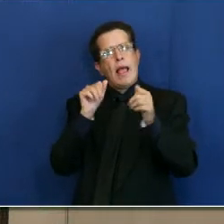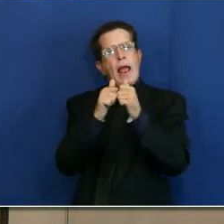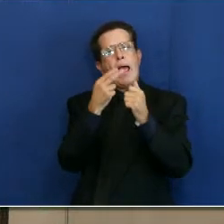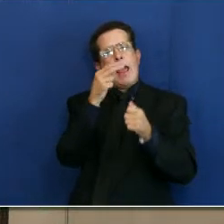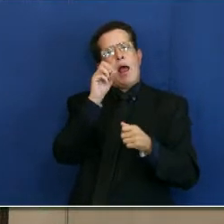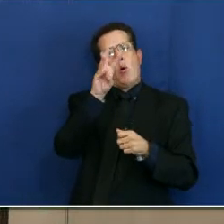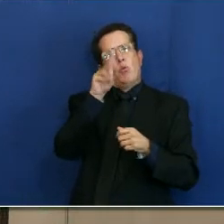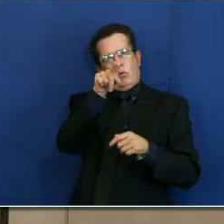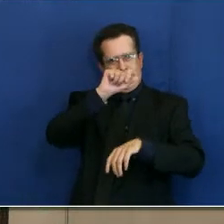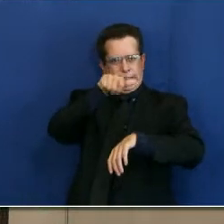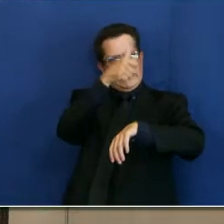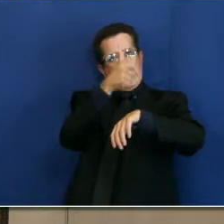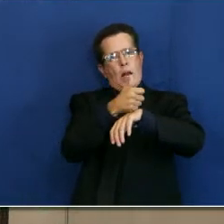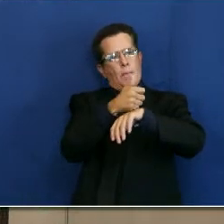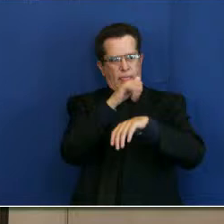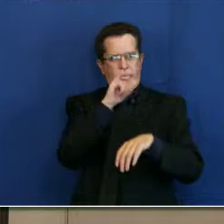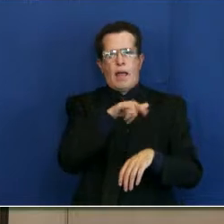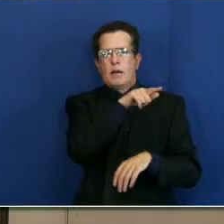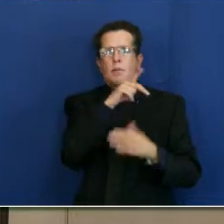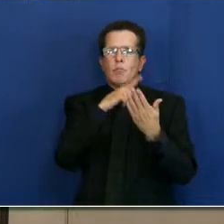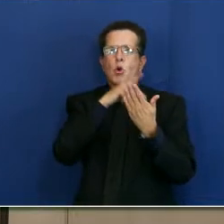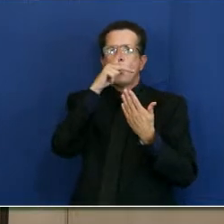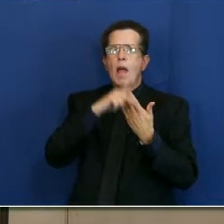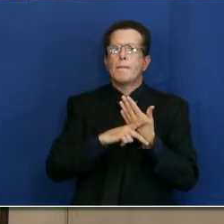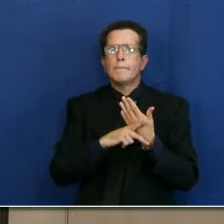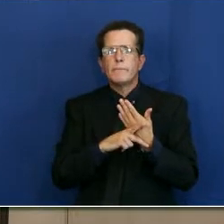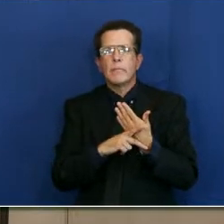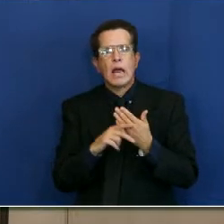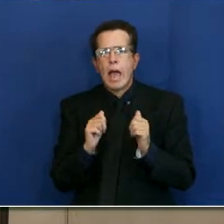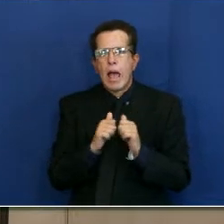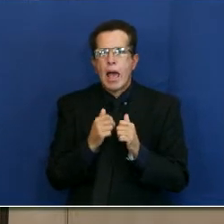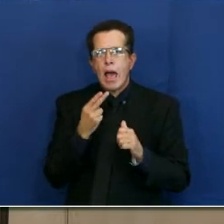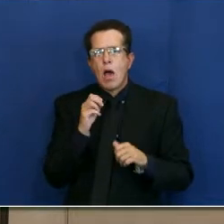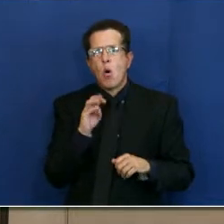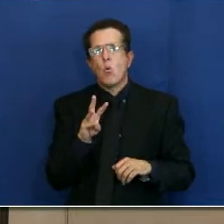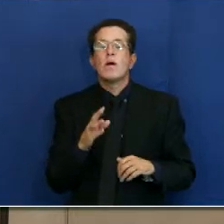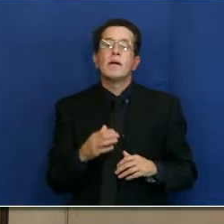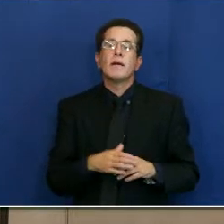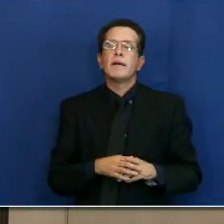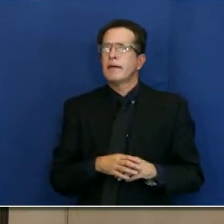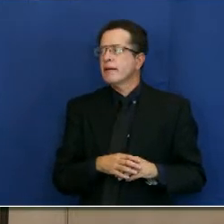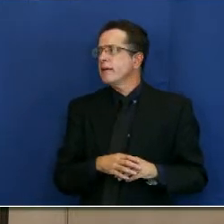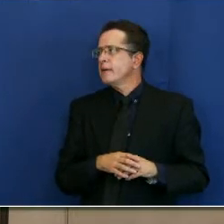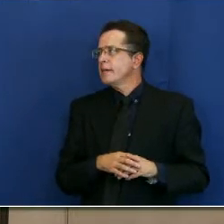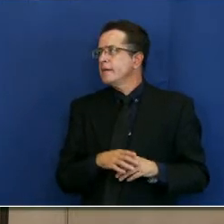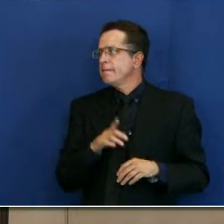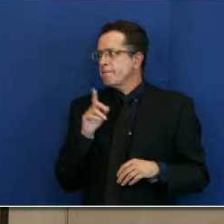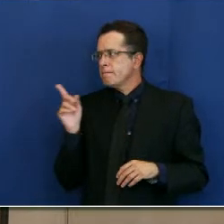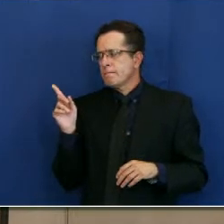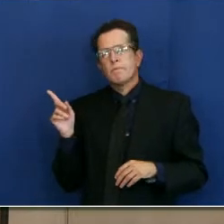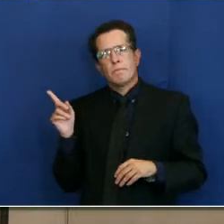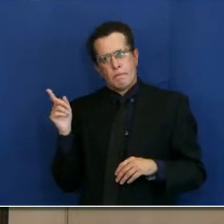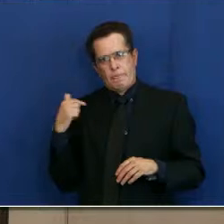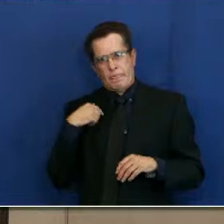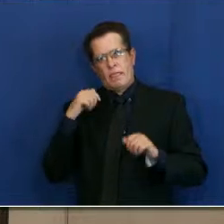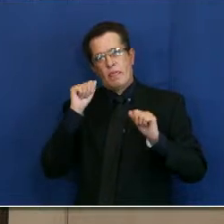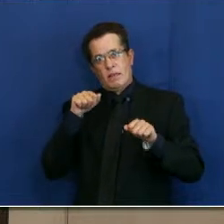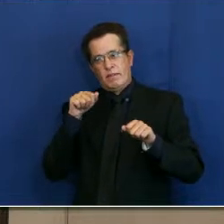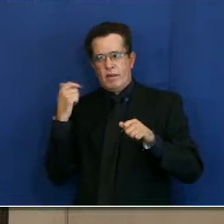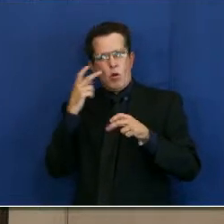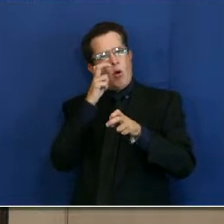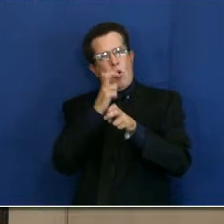an opportunity to maybe move it to non-Border Patrol property? Say a little bit about how we decided